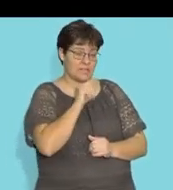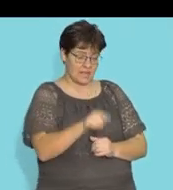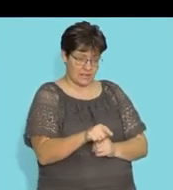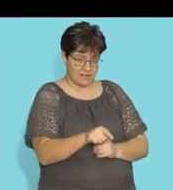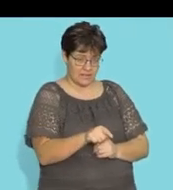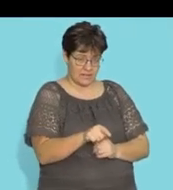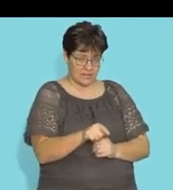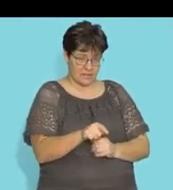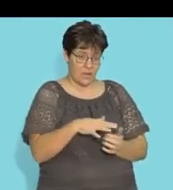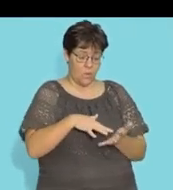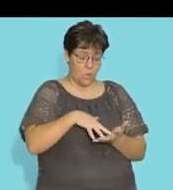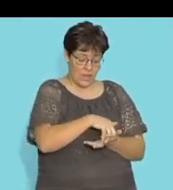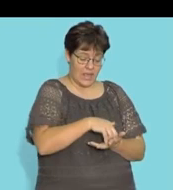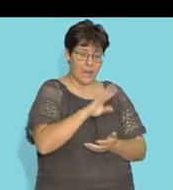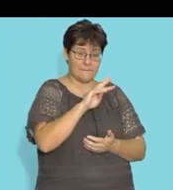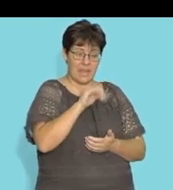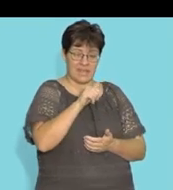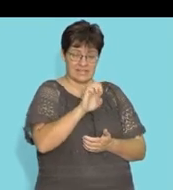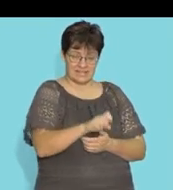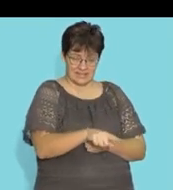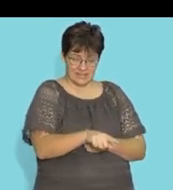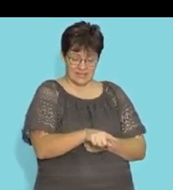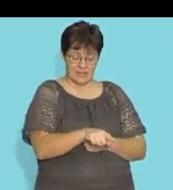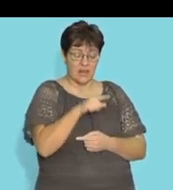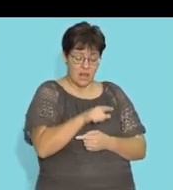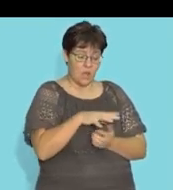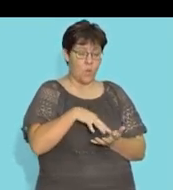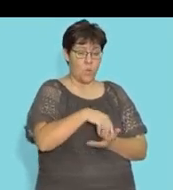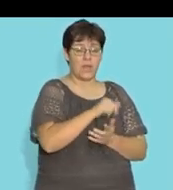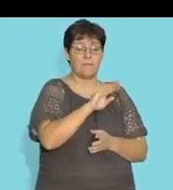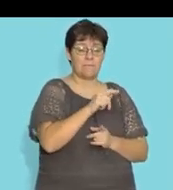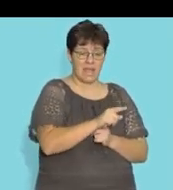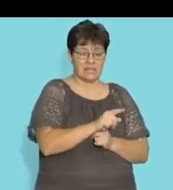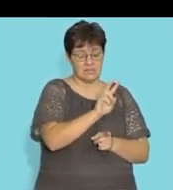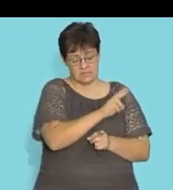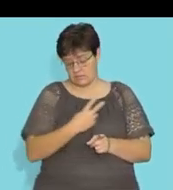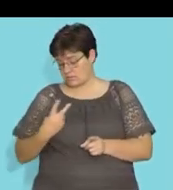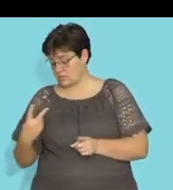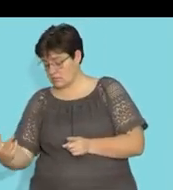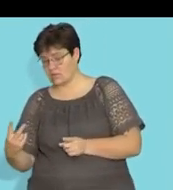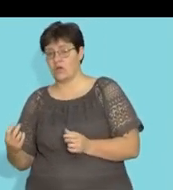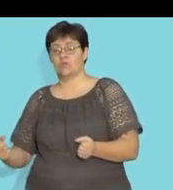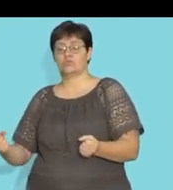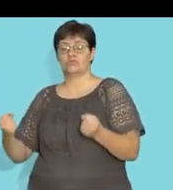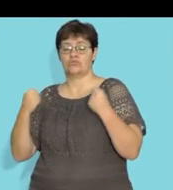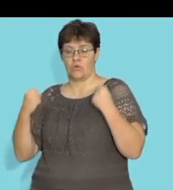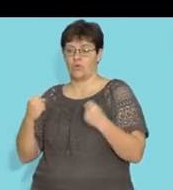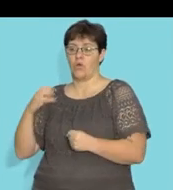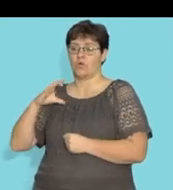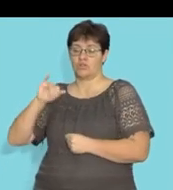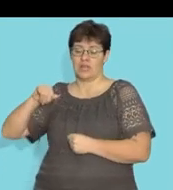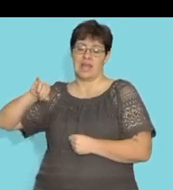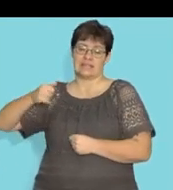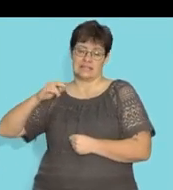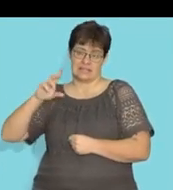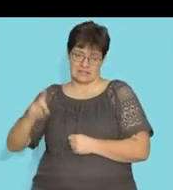the water, which is in this case a weak base, this weak base here will form a